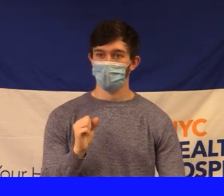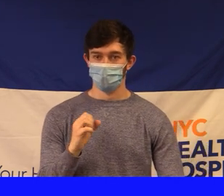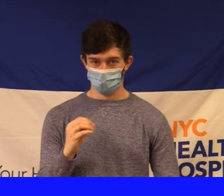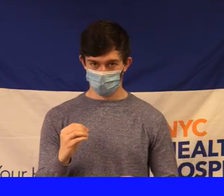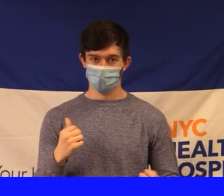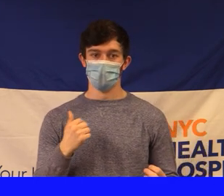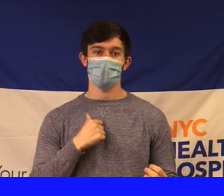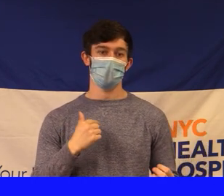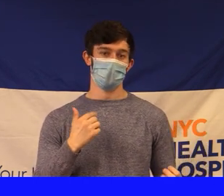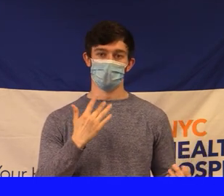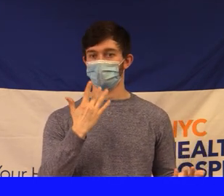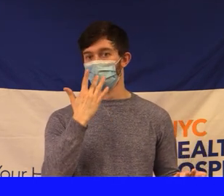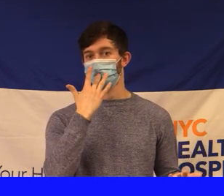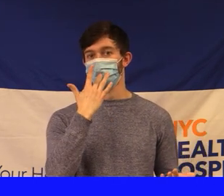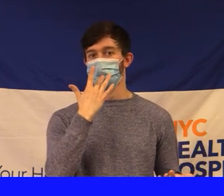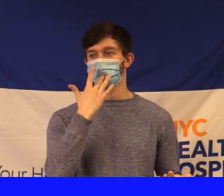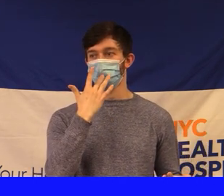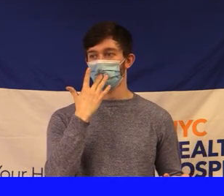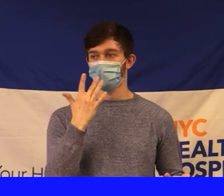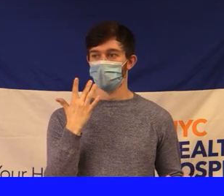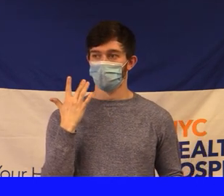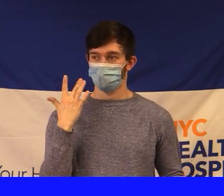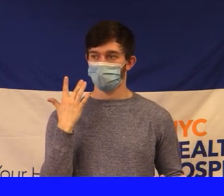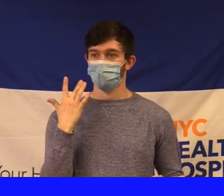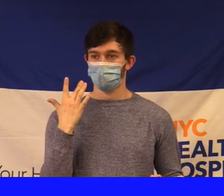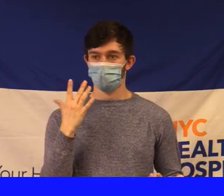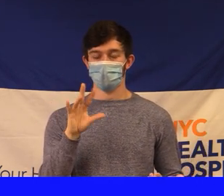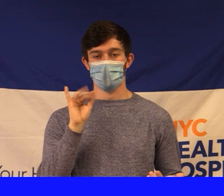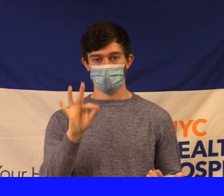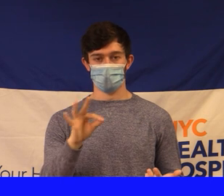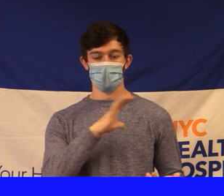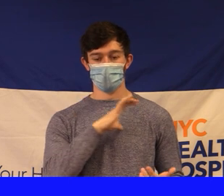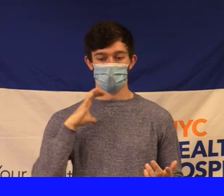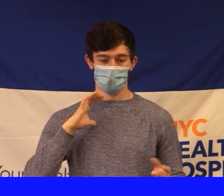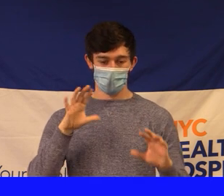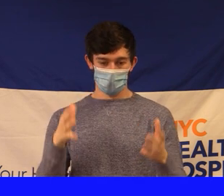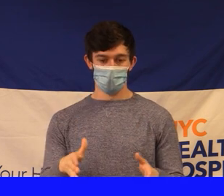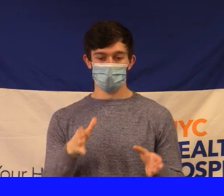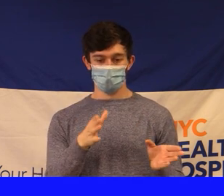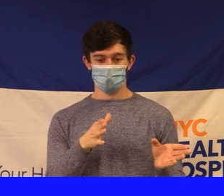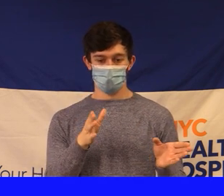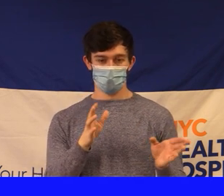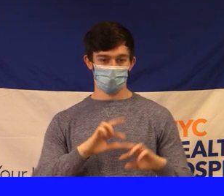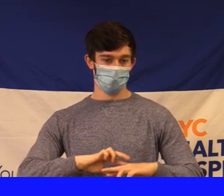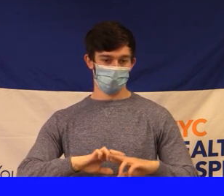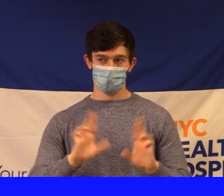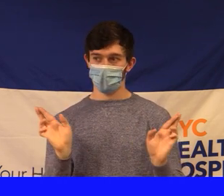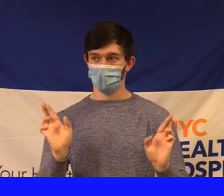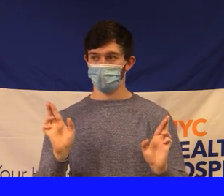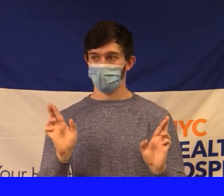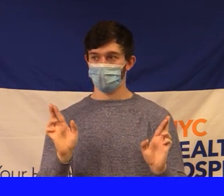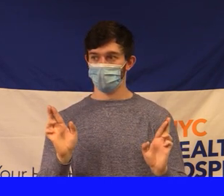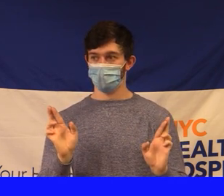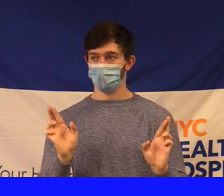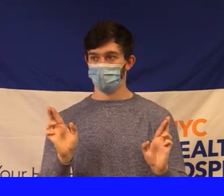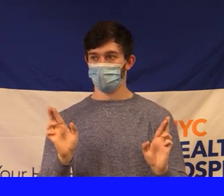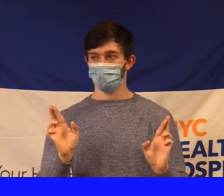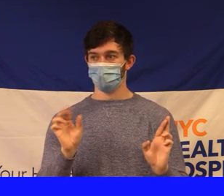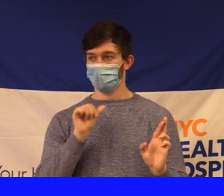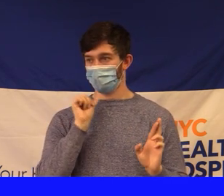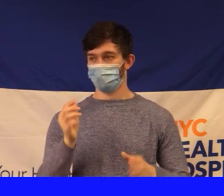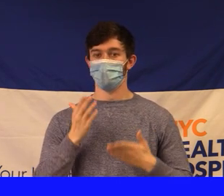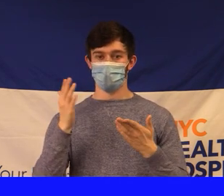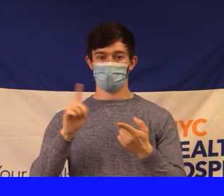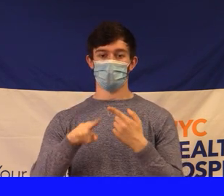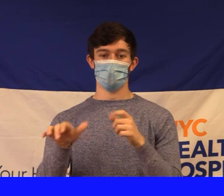I would prefer to, you know, if the committee is prepared to move forward to not bring this to the full board until